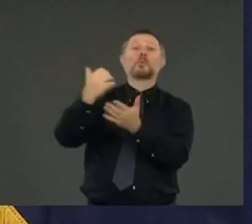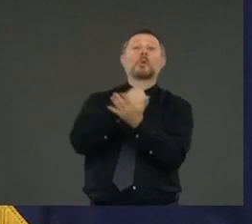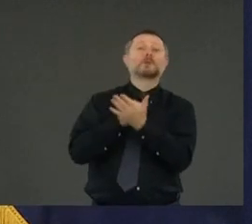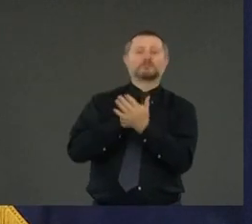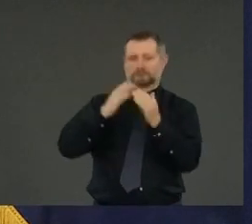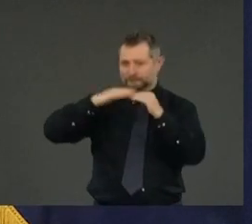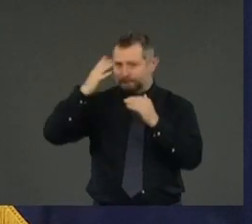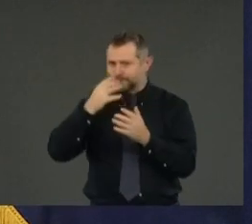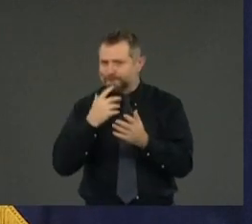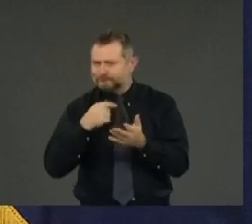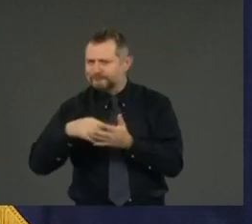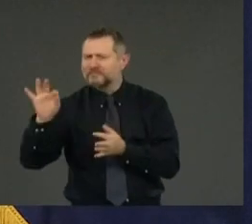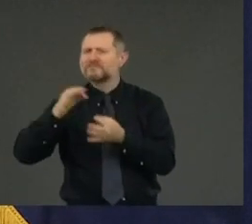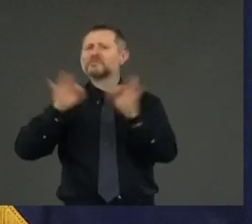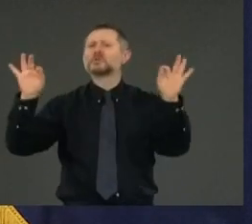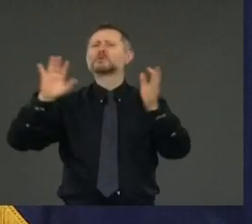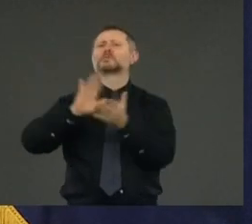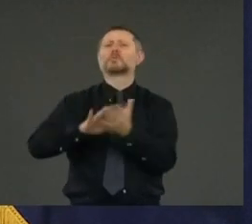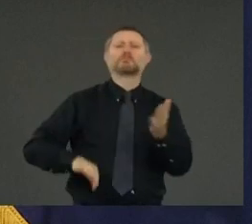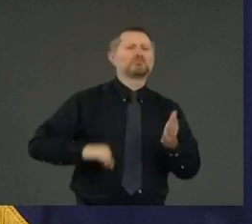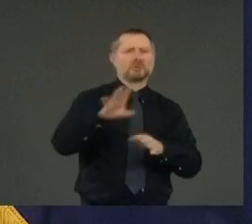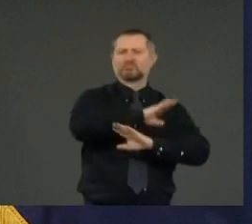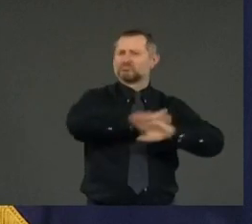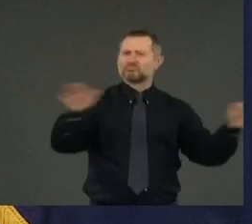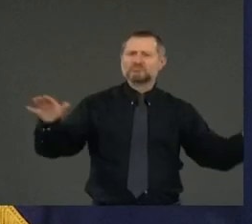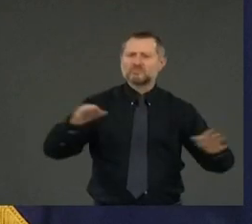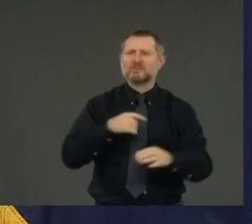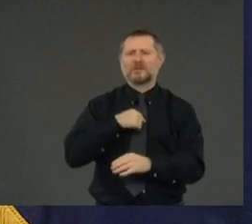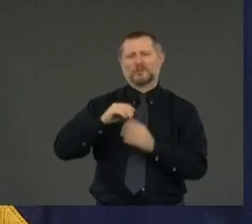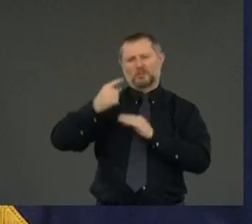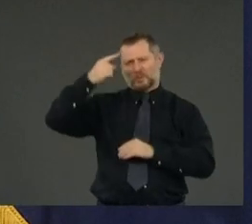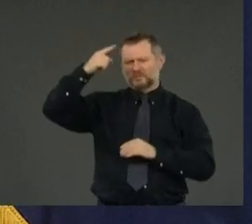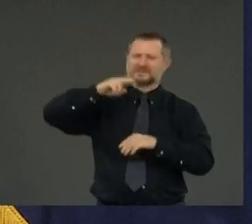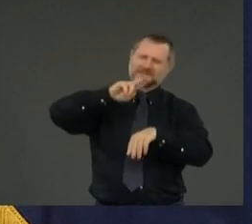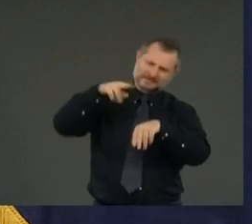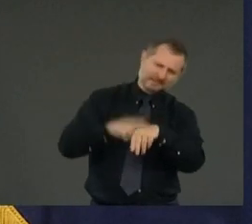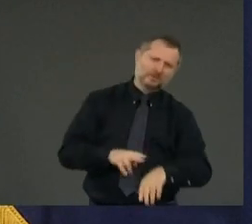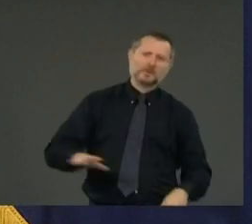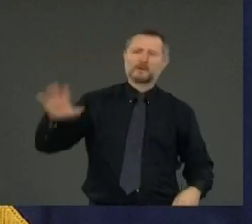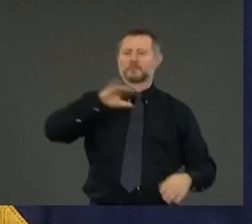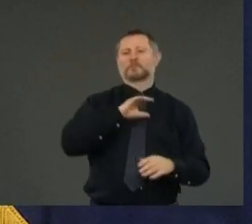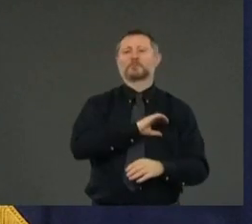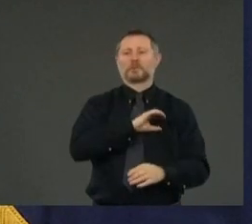police reform. So we have a lot to do. And I'm proud and I'm happy.